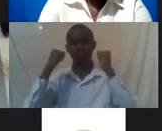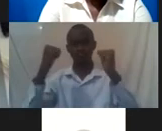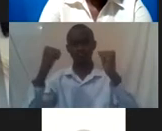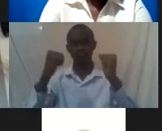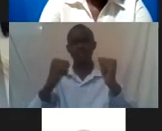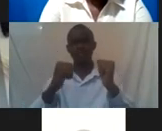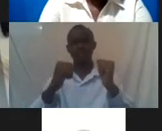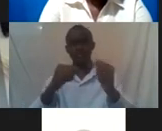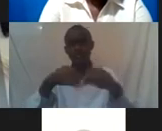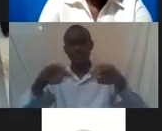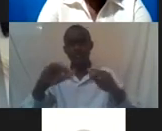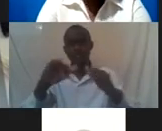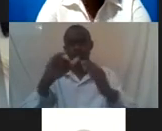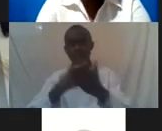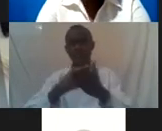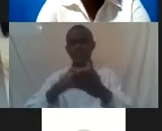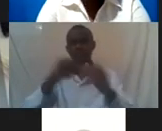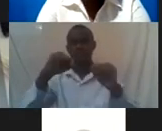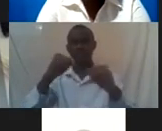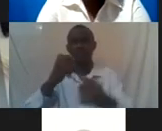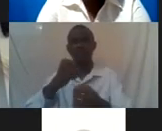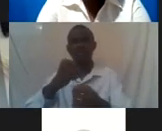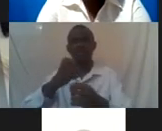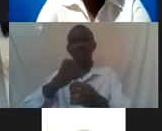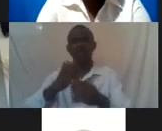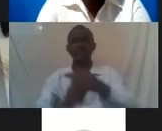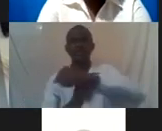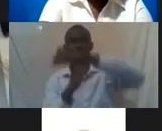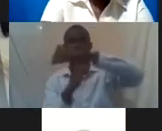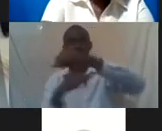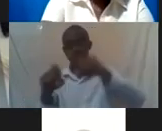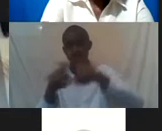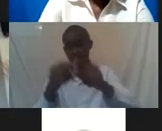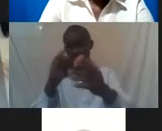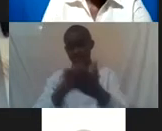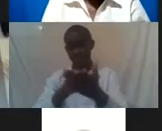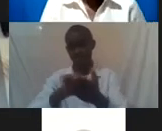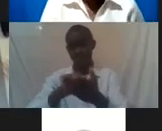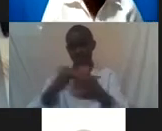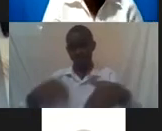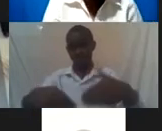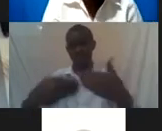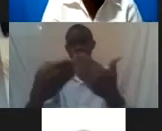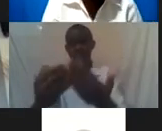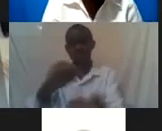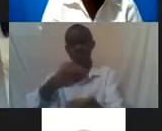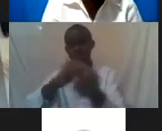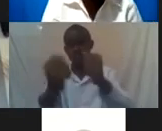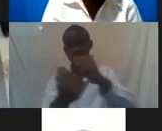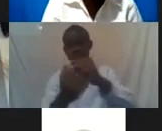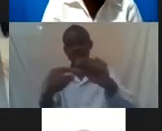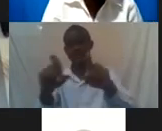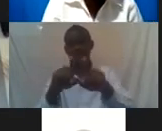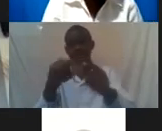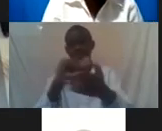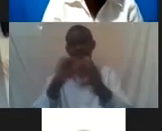able to support. Then proposed constitutional amendments that appear to undermine devolution and which